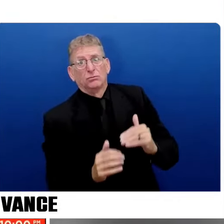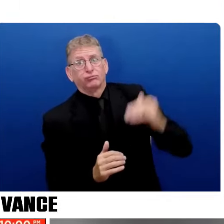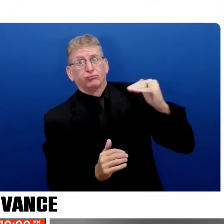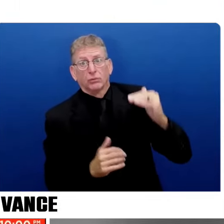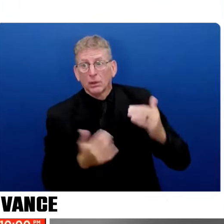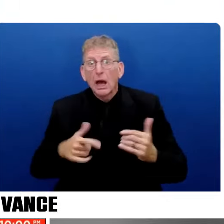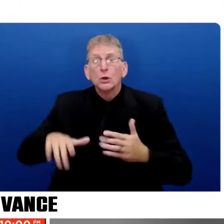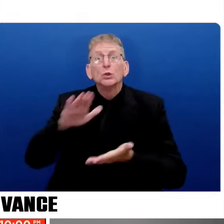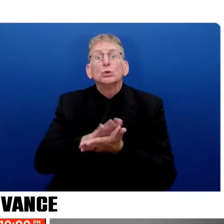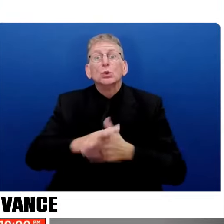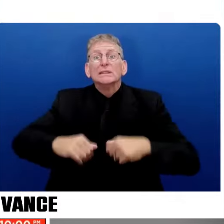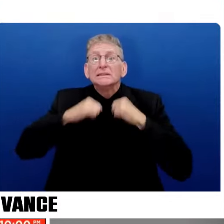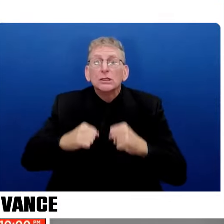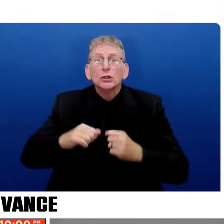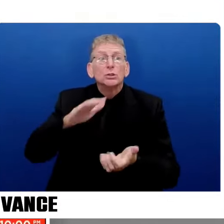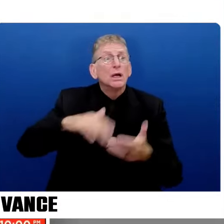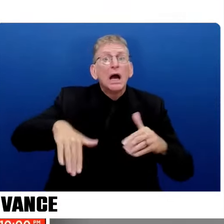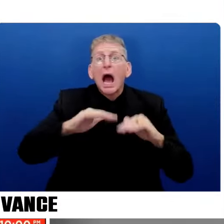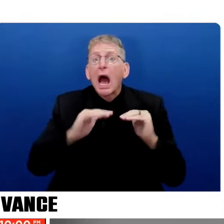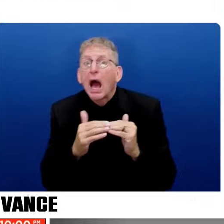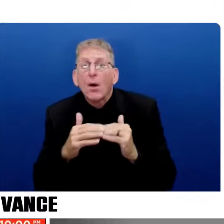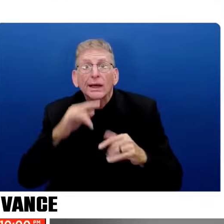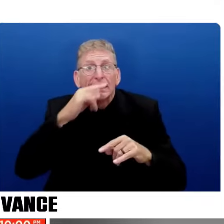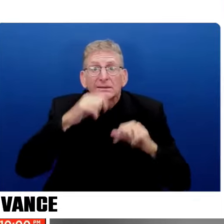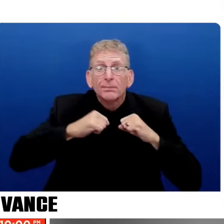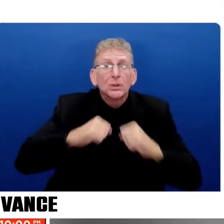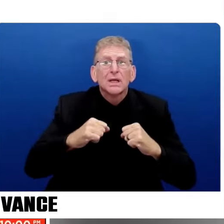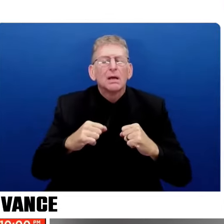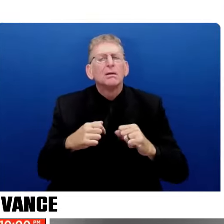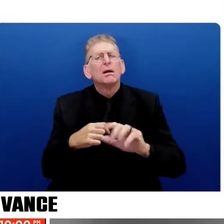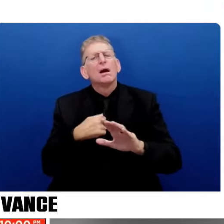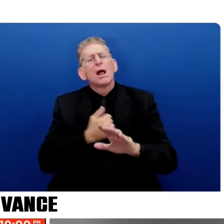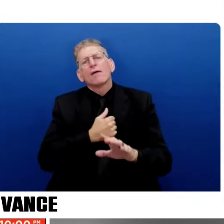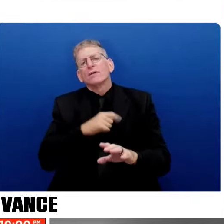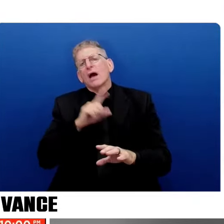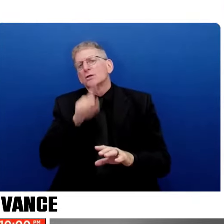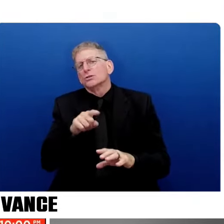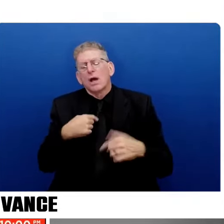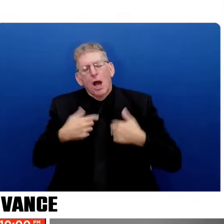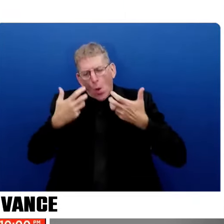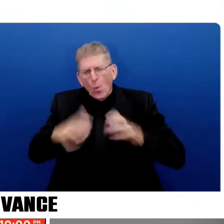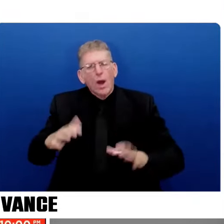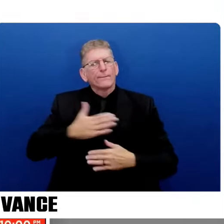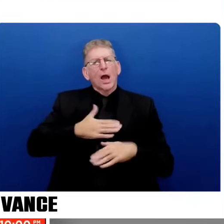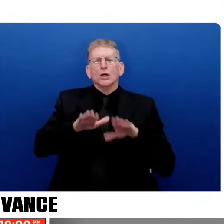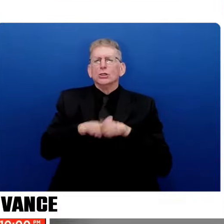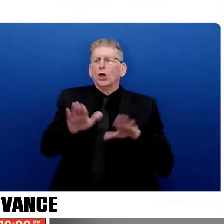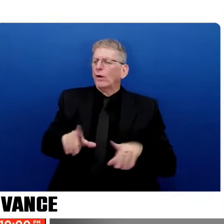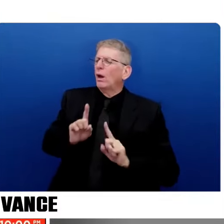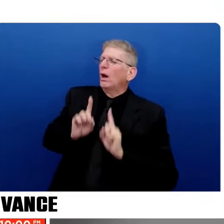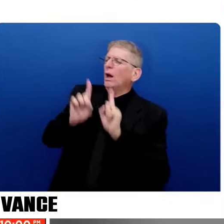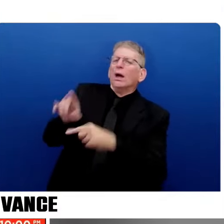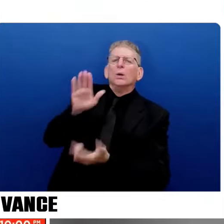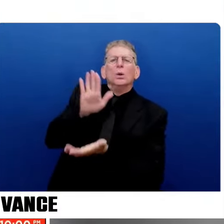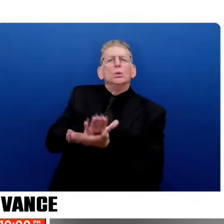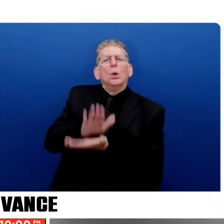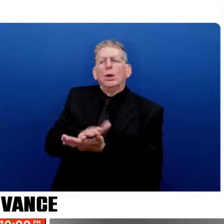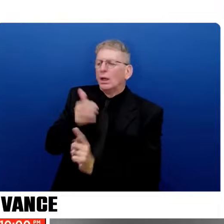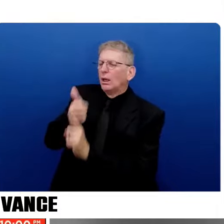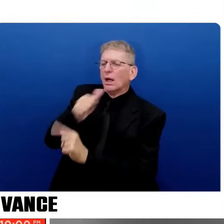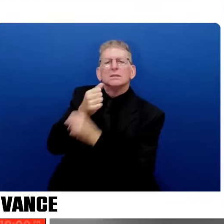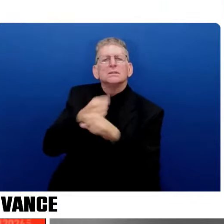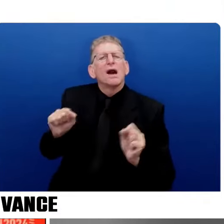not loving the answer, because I don't want my kids to go to school in a school that feels unsafe or where there are visible signs of